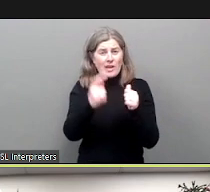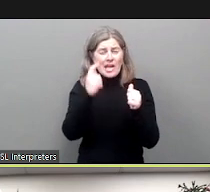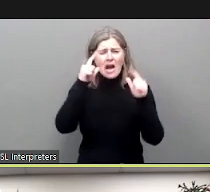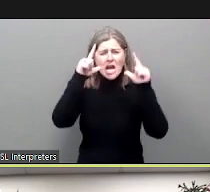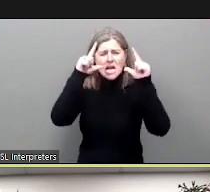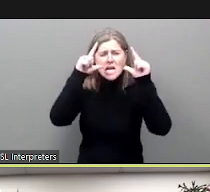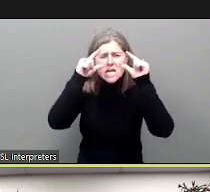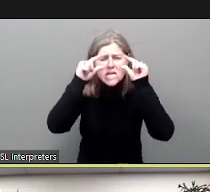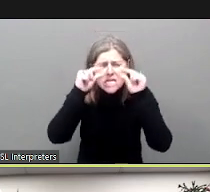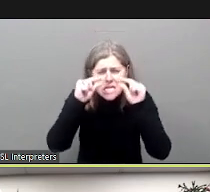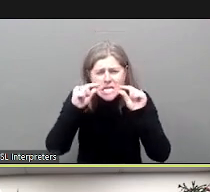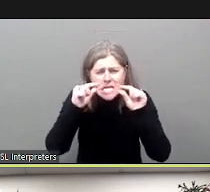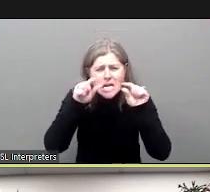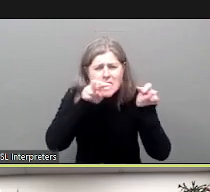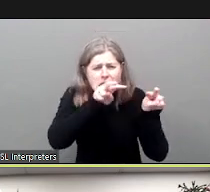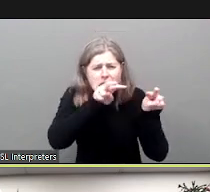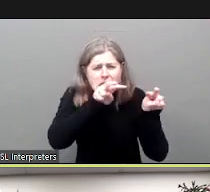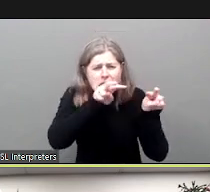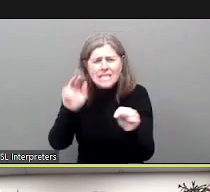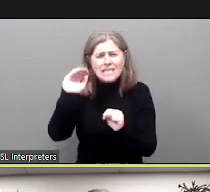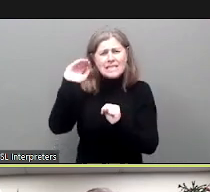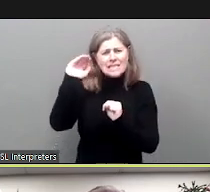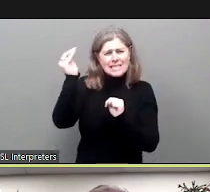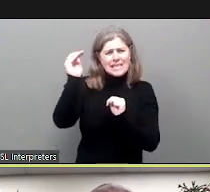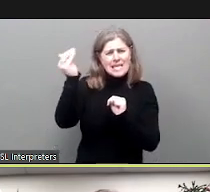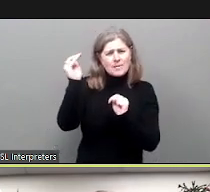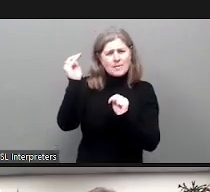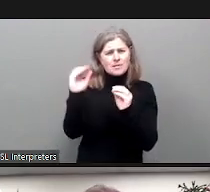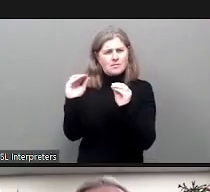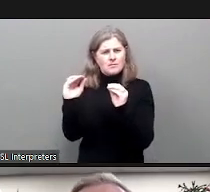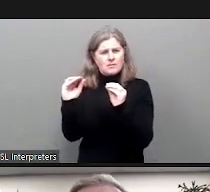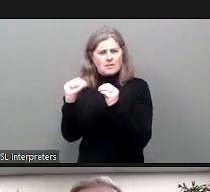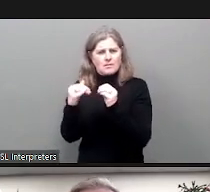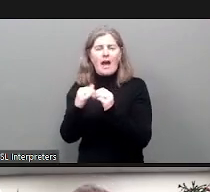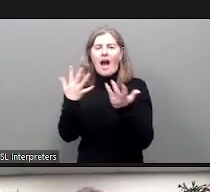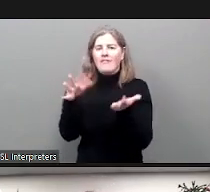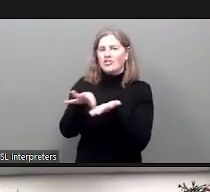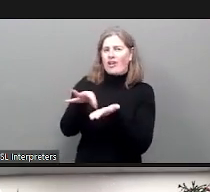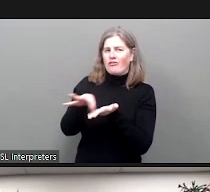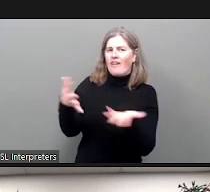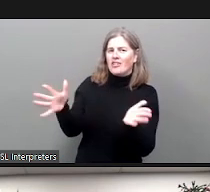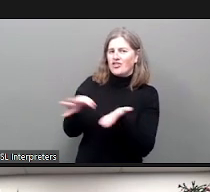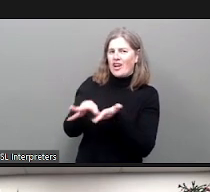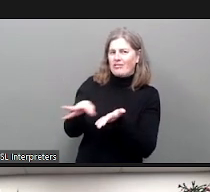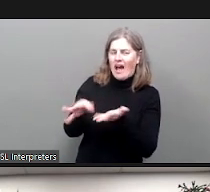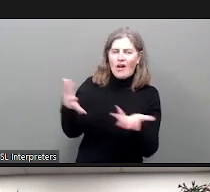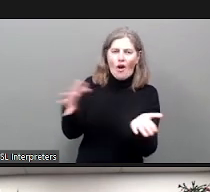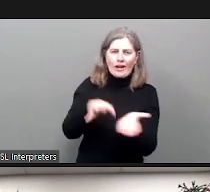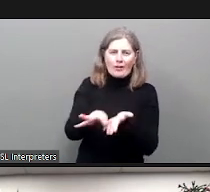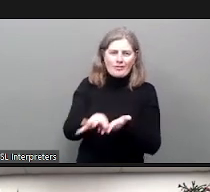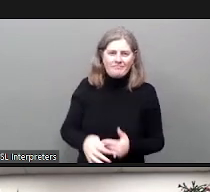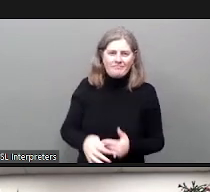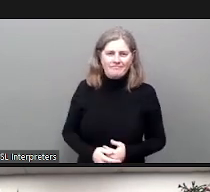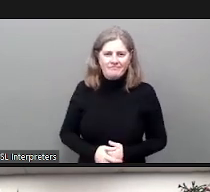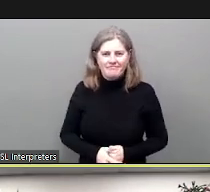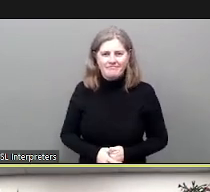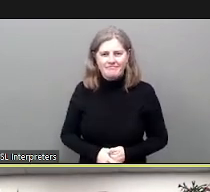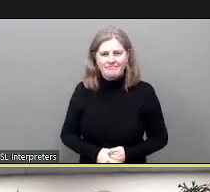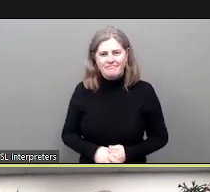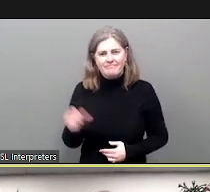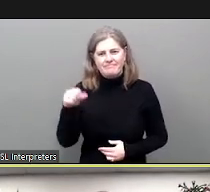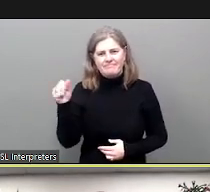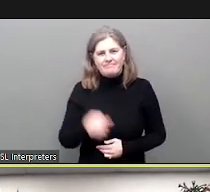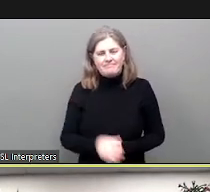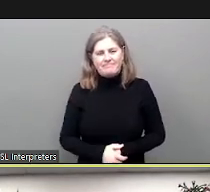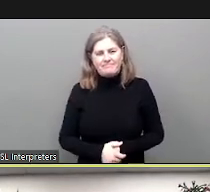this graph, it looks like there would be a few more deaths. Yeah, I counted it already. I mean, we've already had more. Yeah. Yeah.